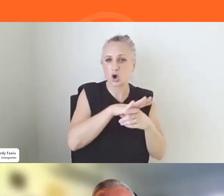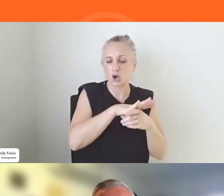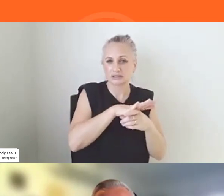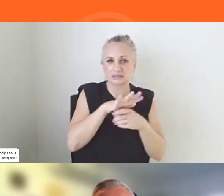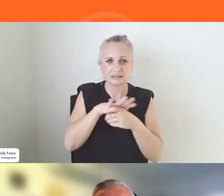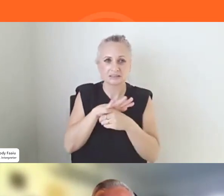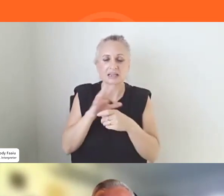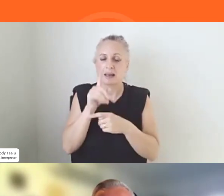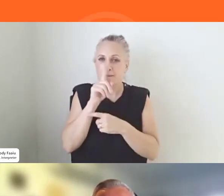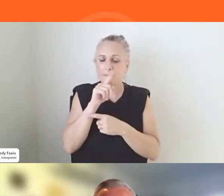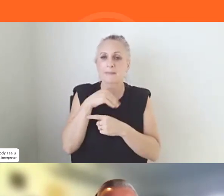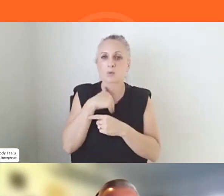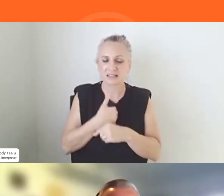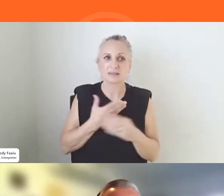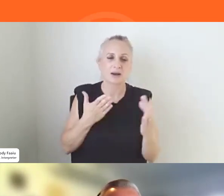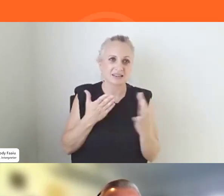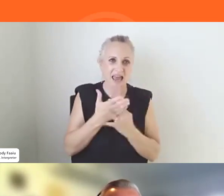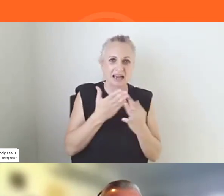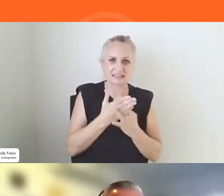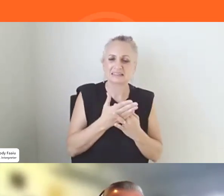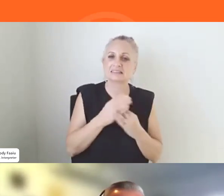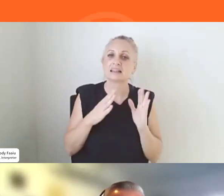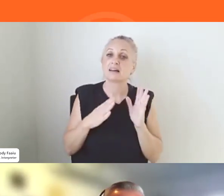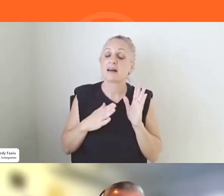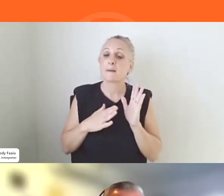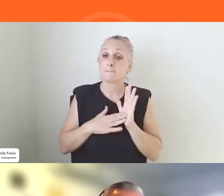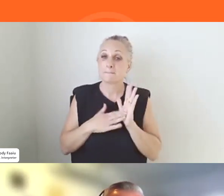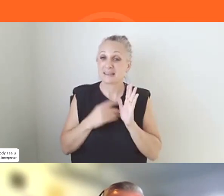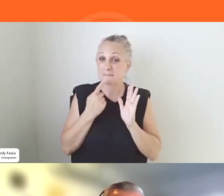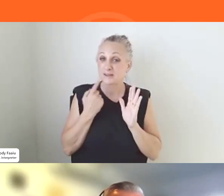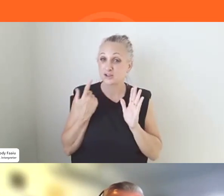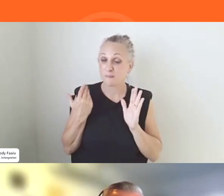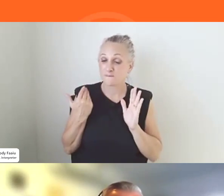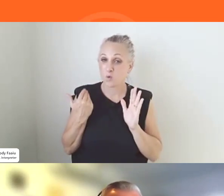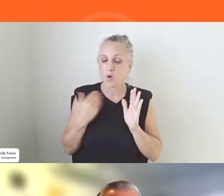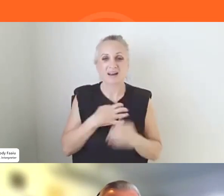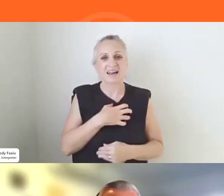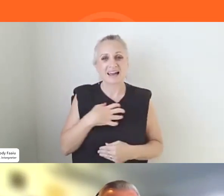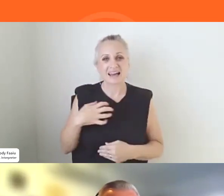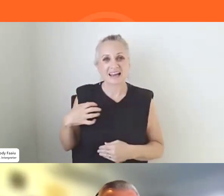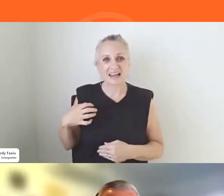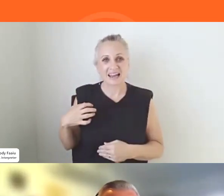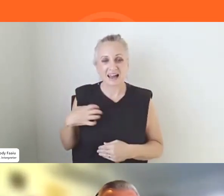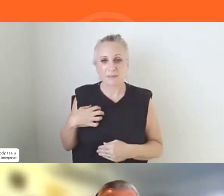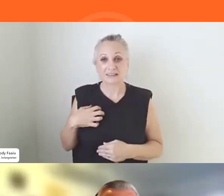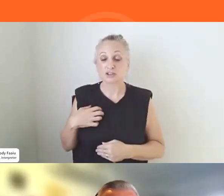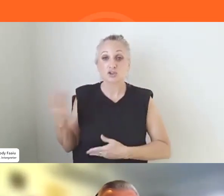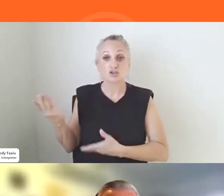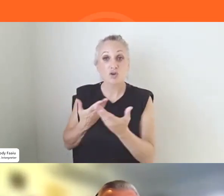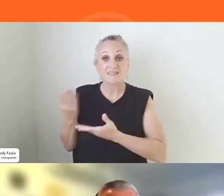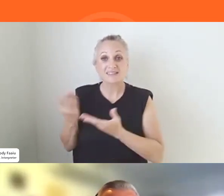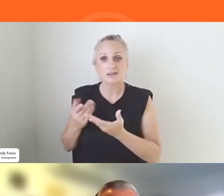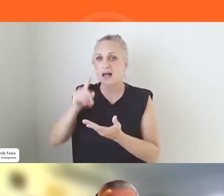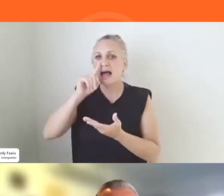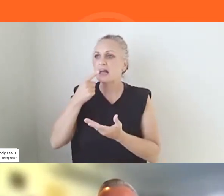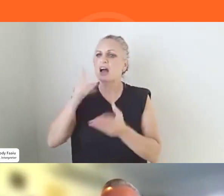to be able to access, as Megan mentioned earlier. Government services are not services they can get anywhere else. 6